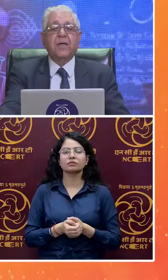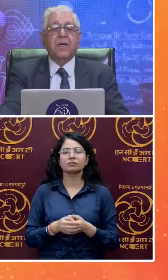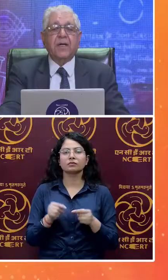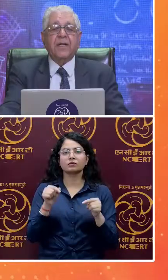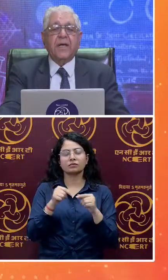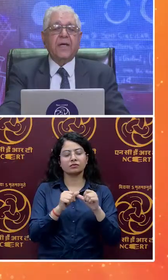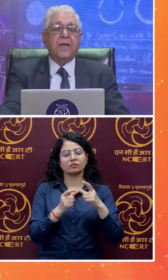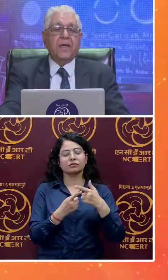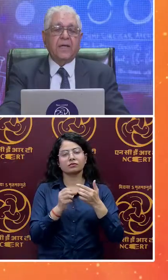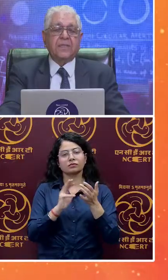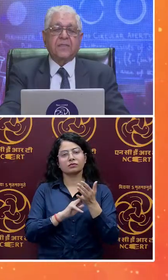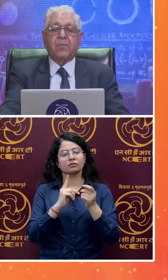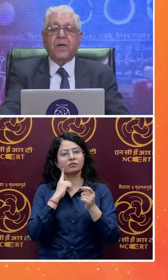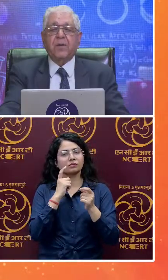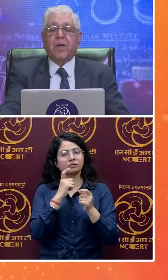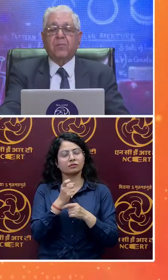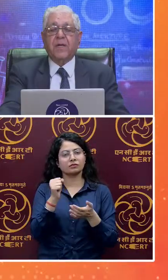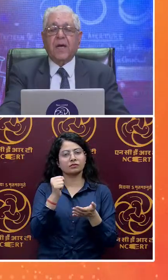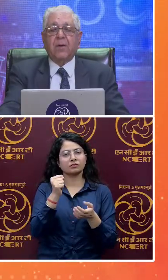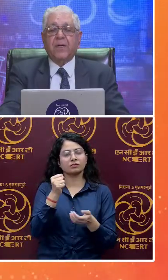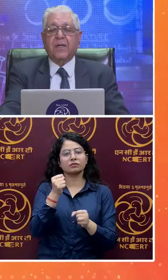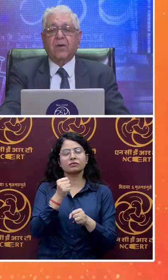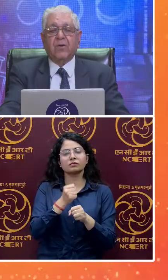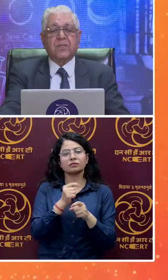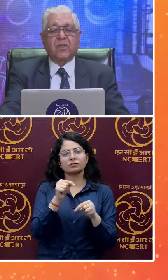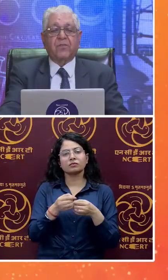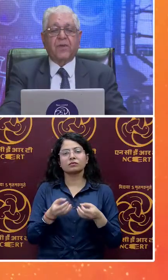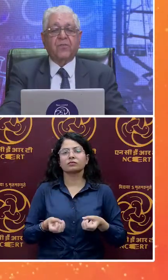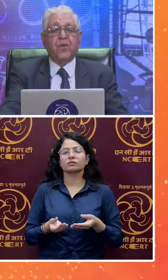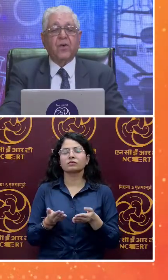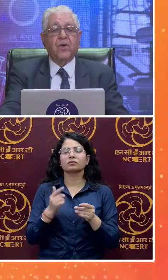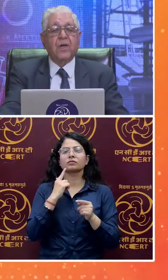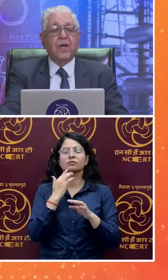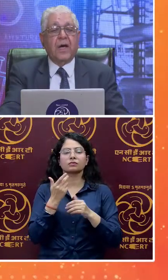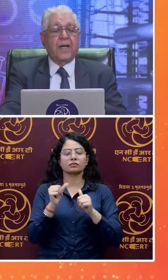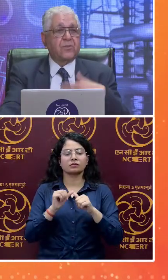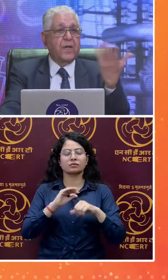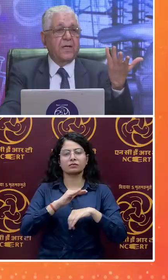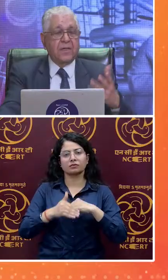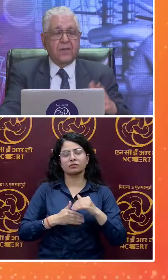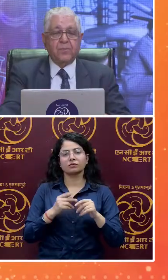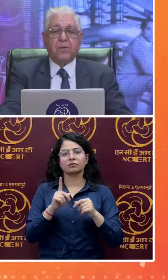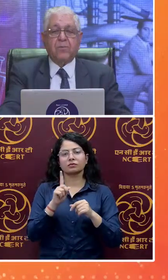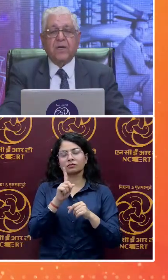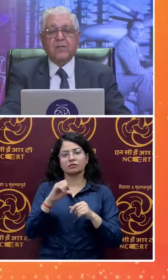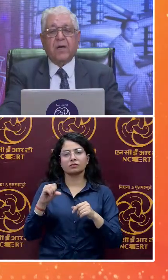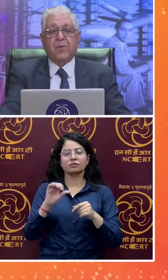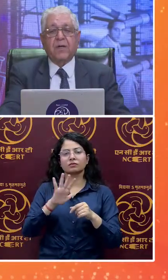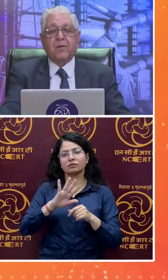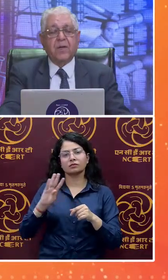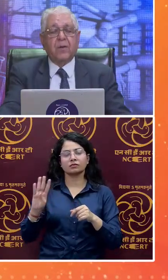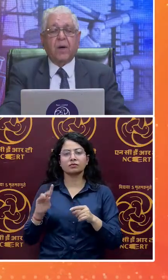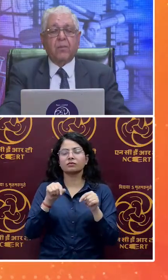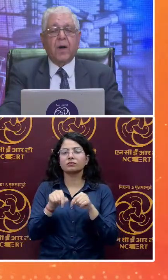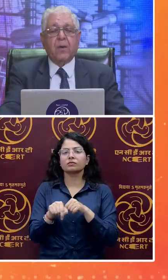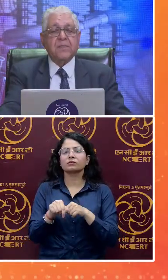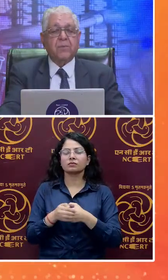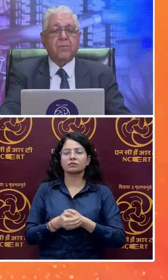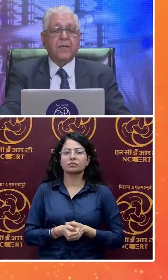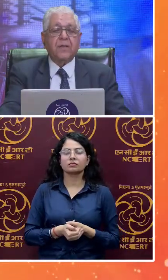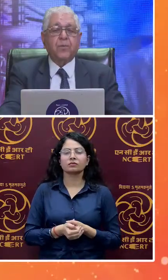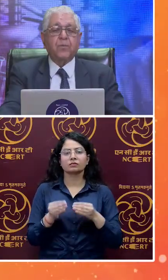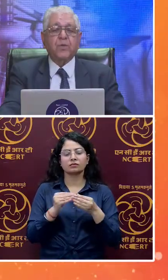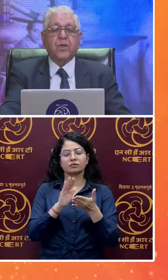establishment. DAE as a separate department happened in August of 54, and as soon as the department was separate,